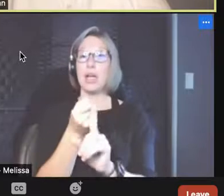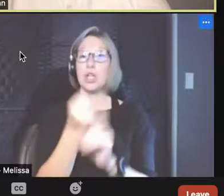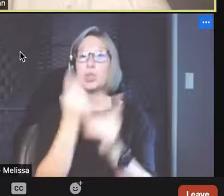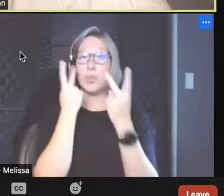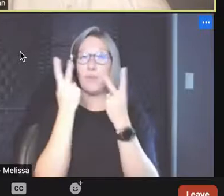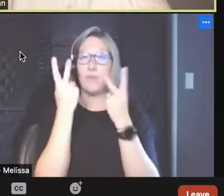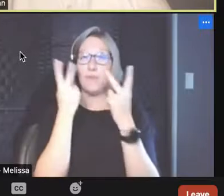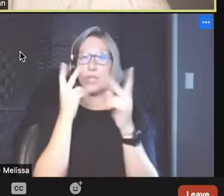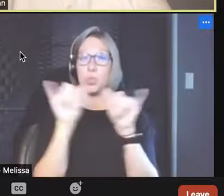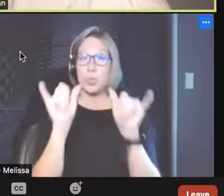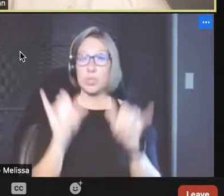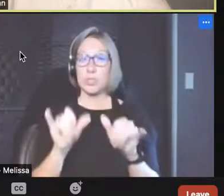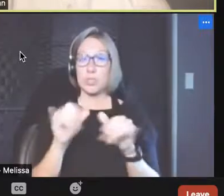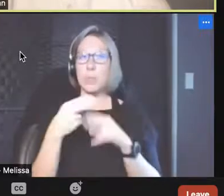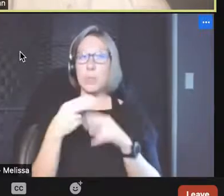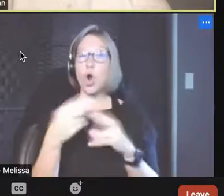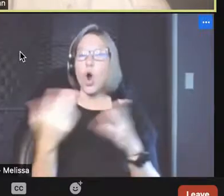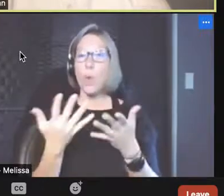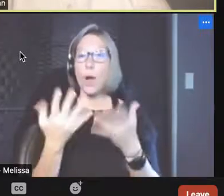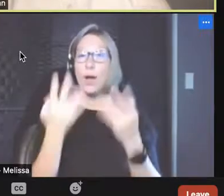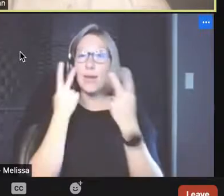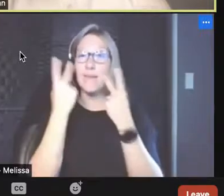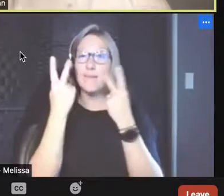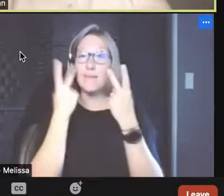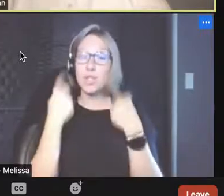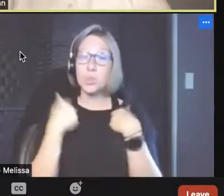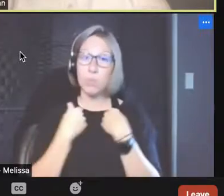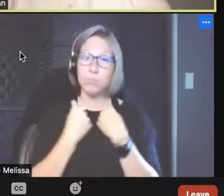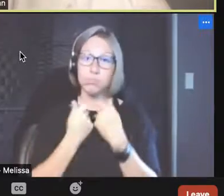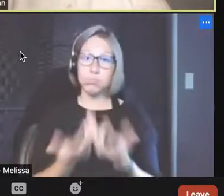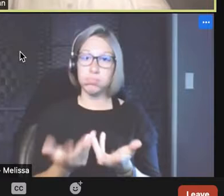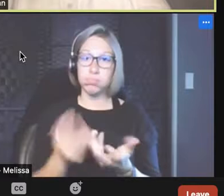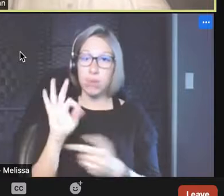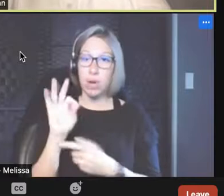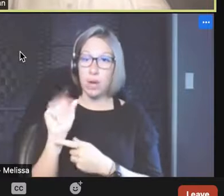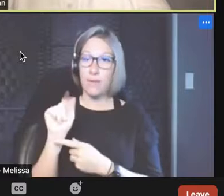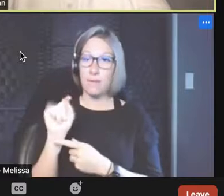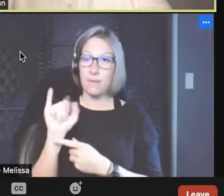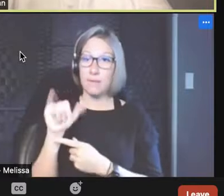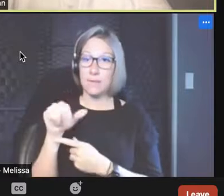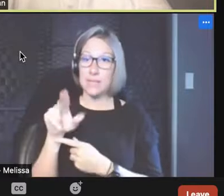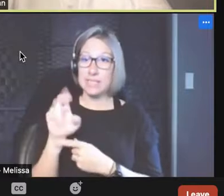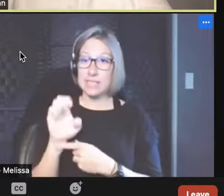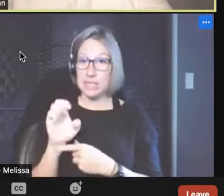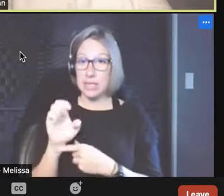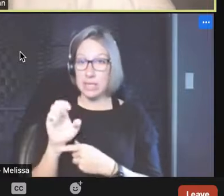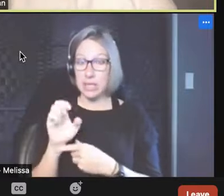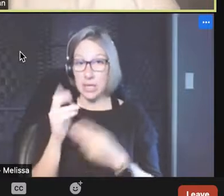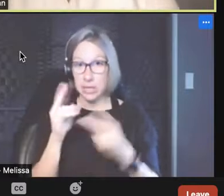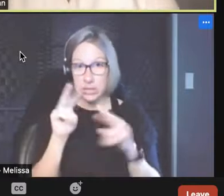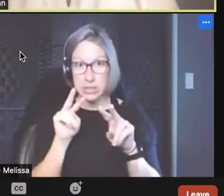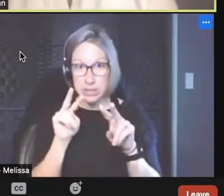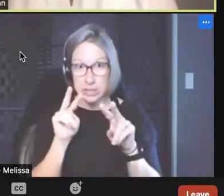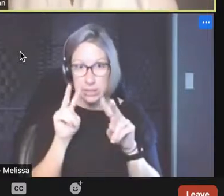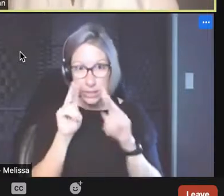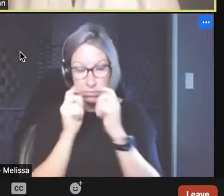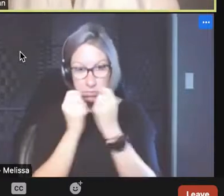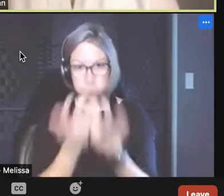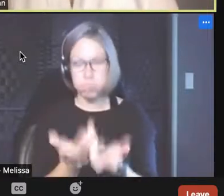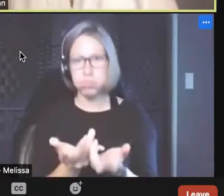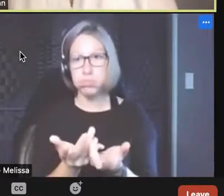system called visual fatigue. So if these don't really have to be meaningful in that they